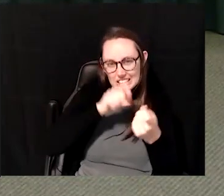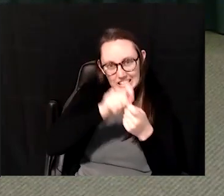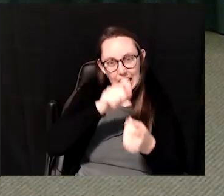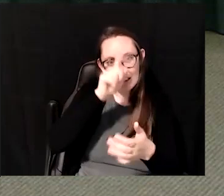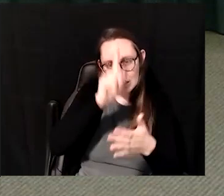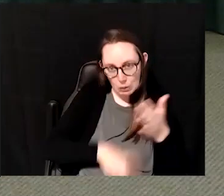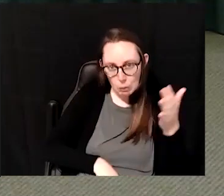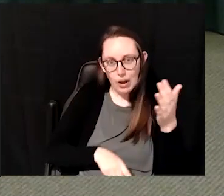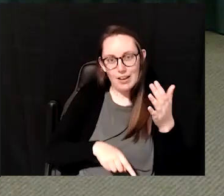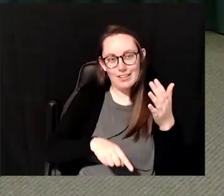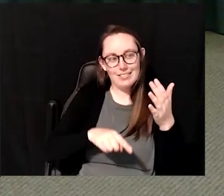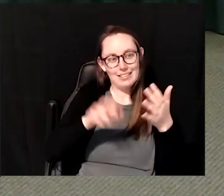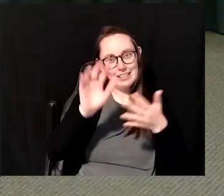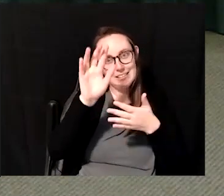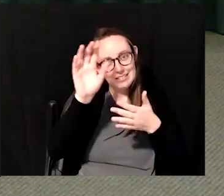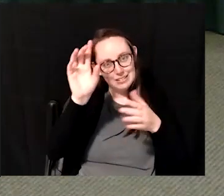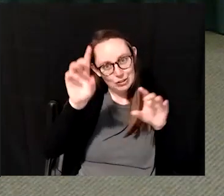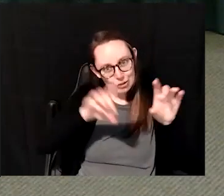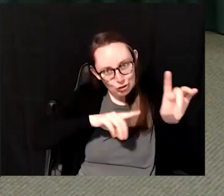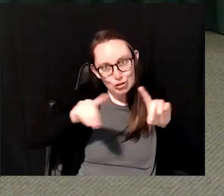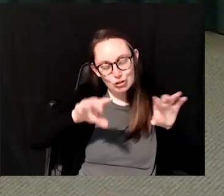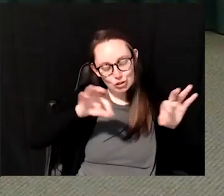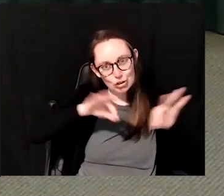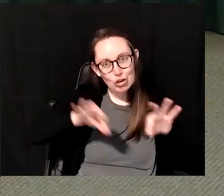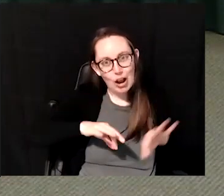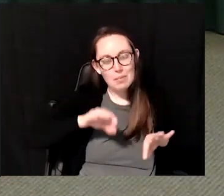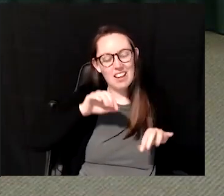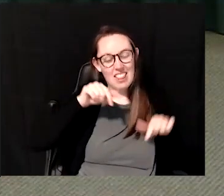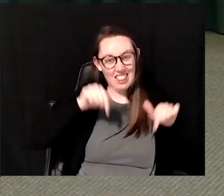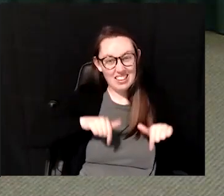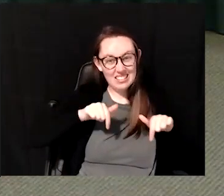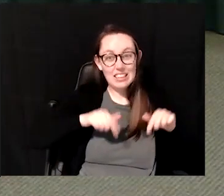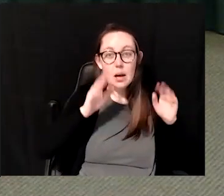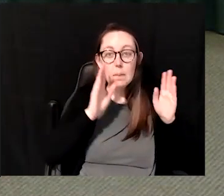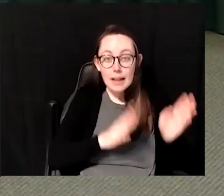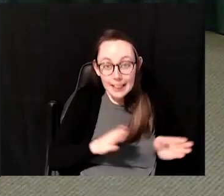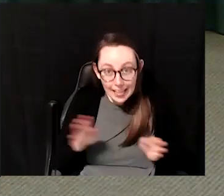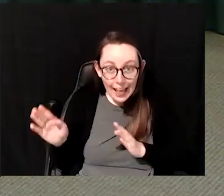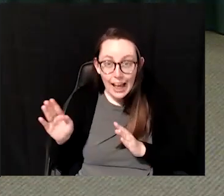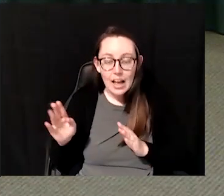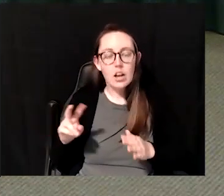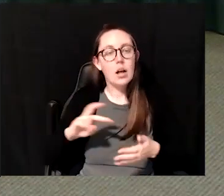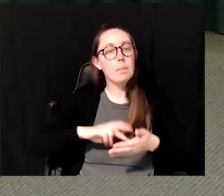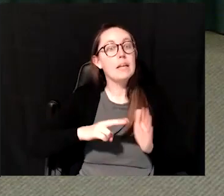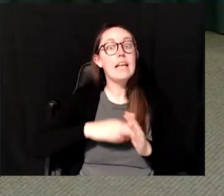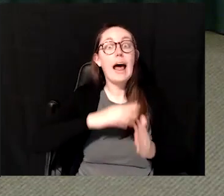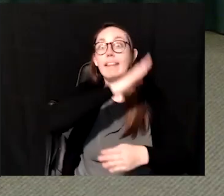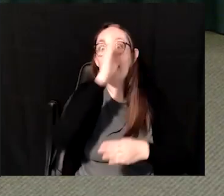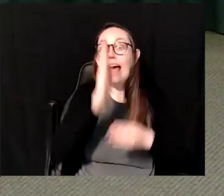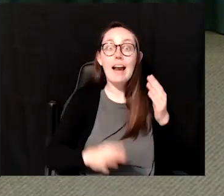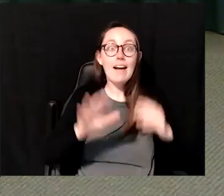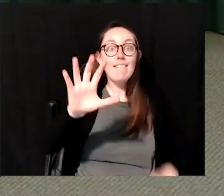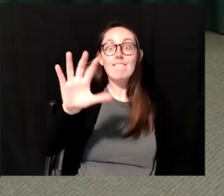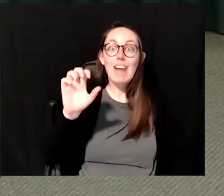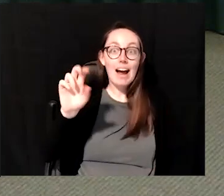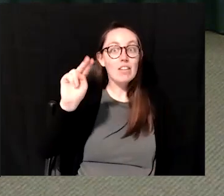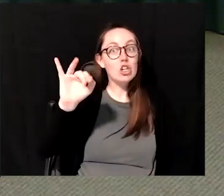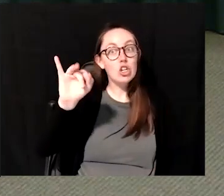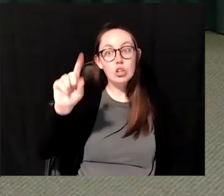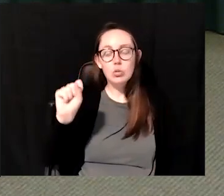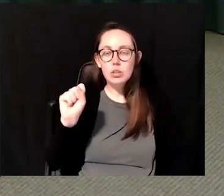a plan um it doesn't mean that the end product is going to be 500 units it doesn't mean that it won't be a gradual project